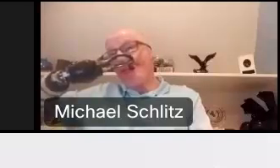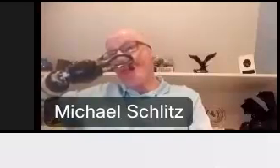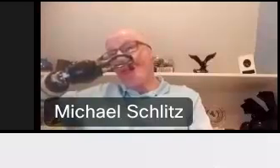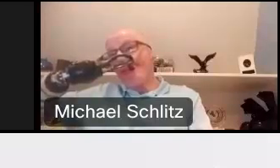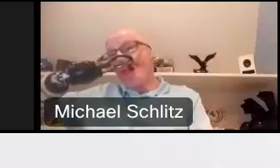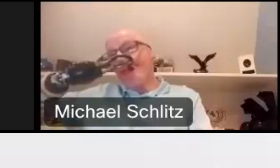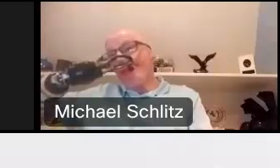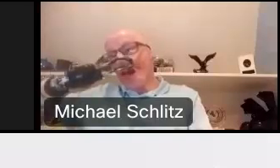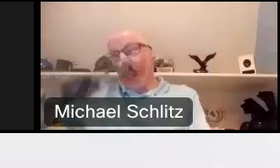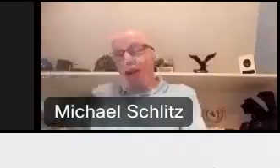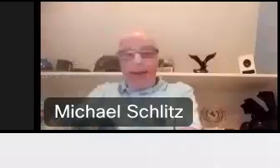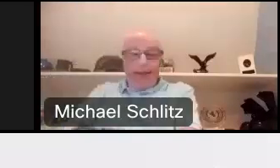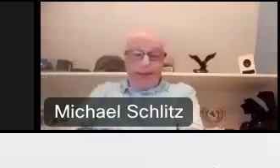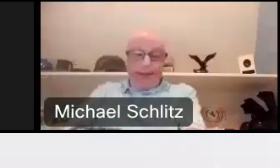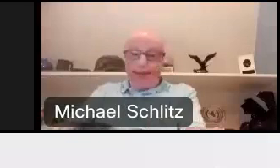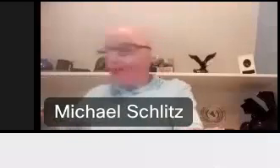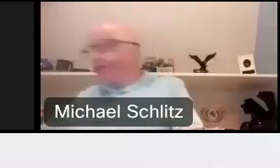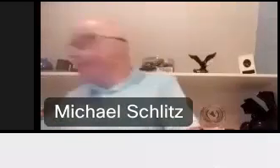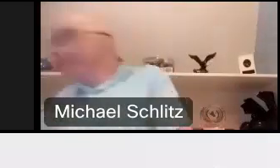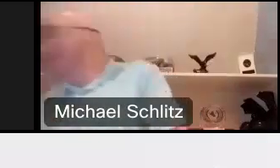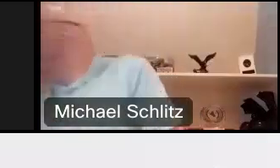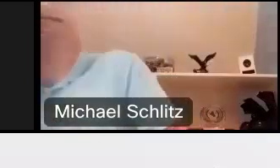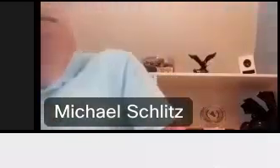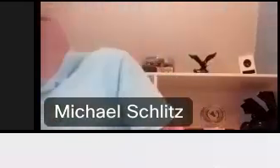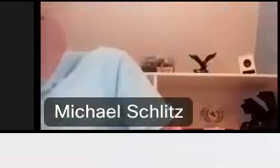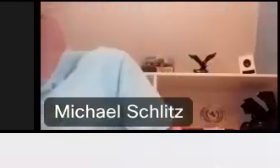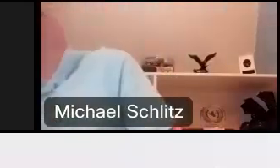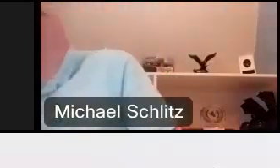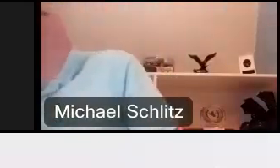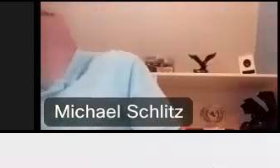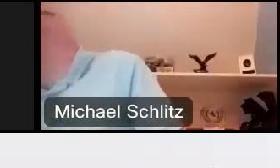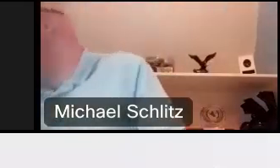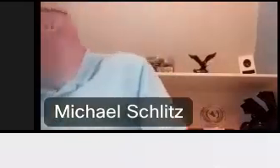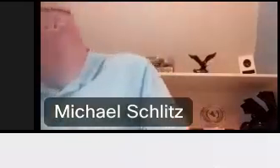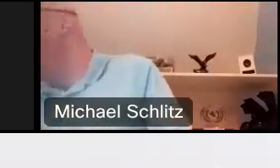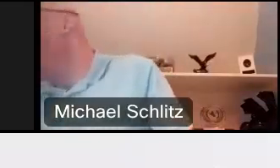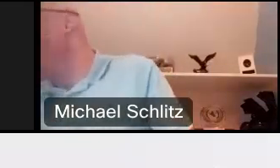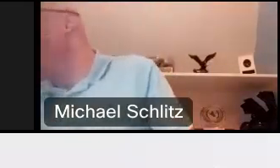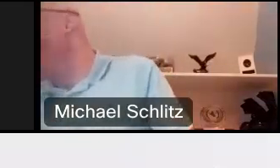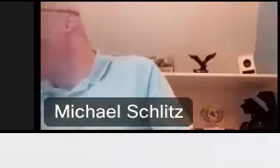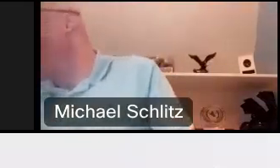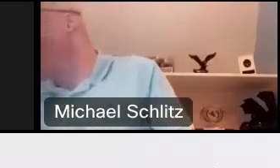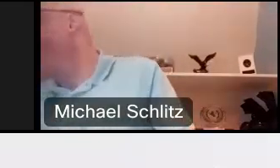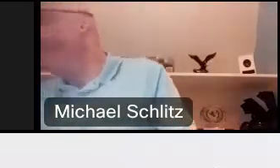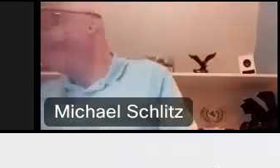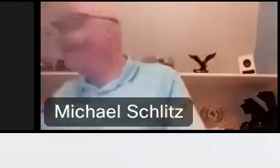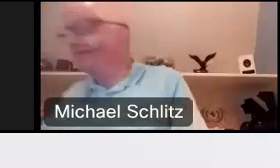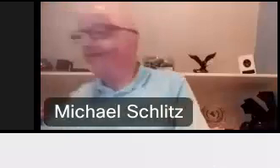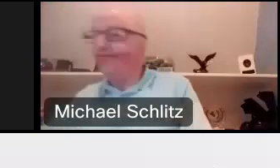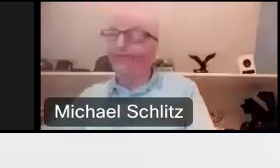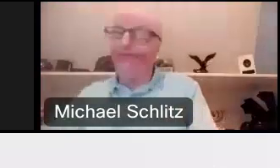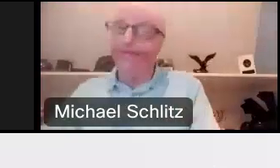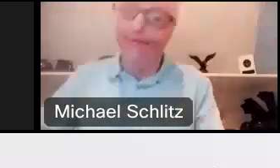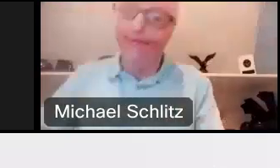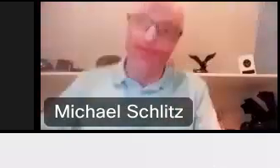CRT monitors and computer workstations and technology aboard that we used to travel around. And many times